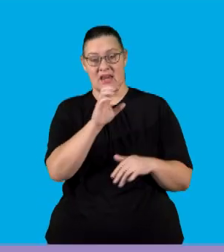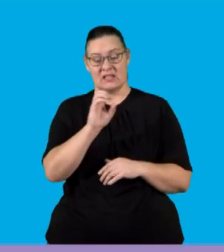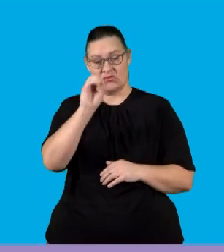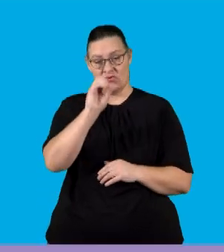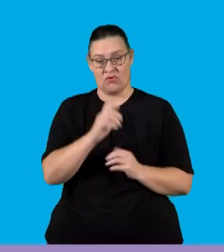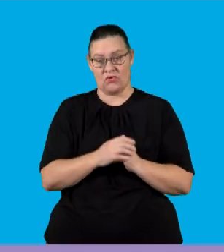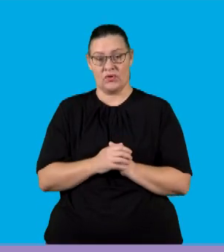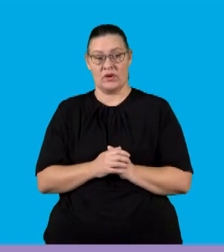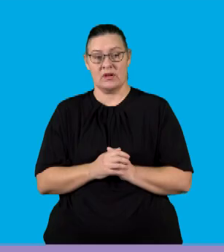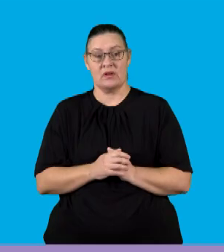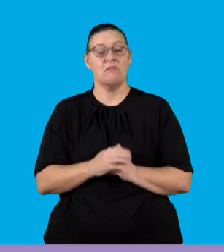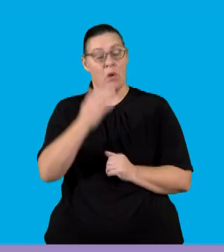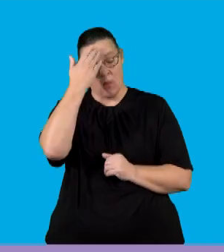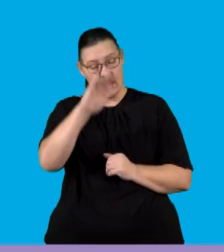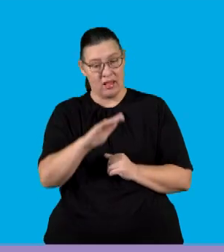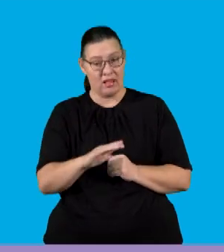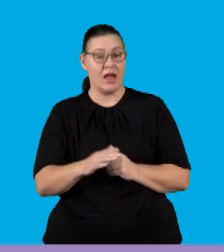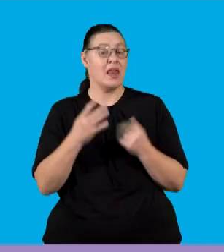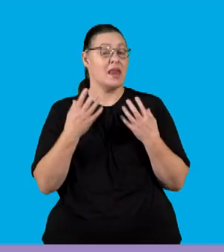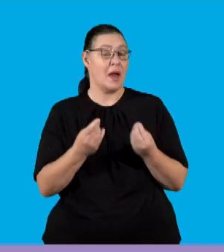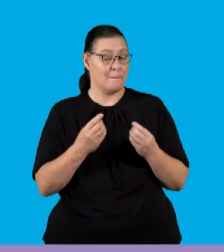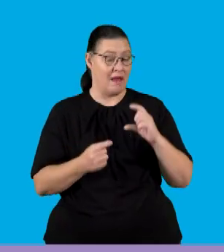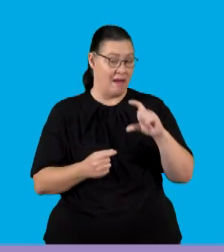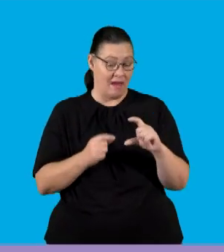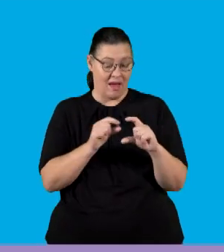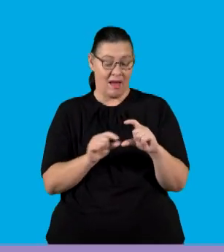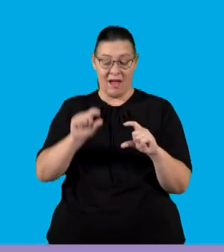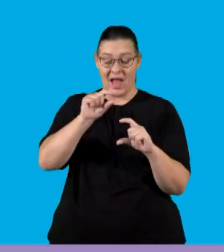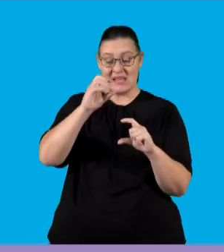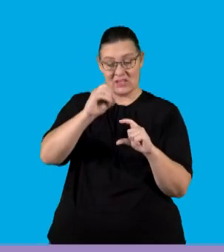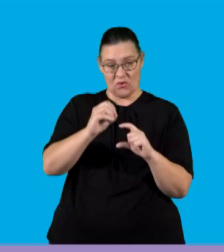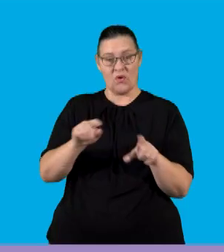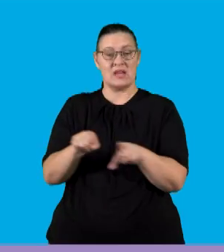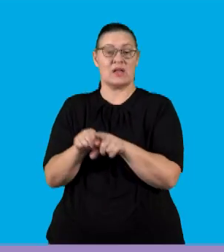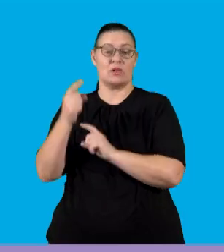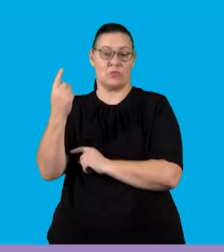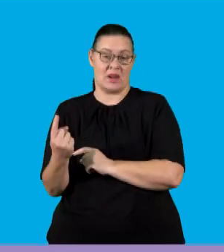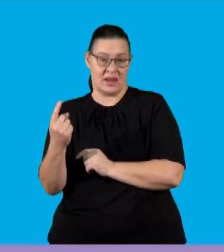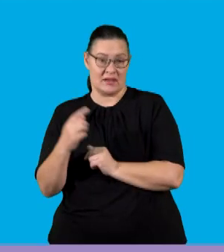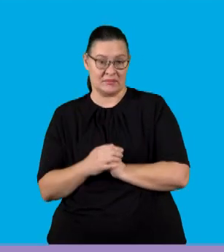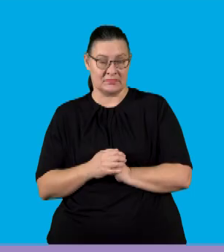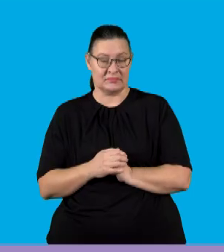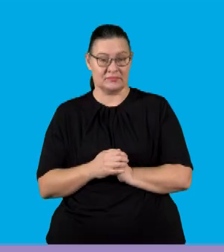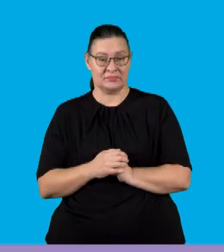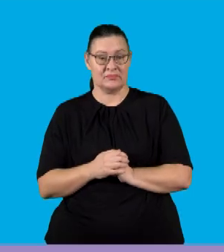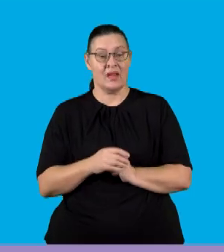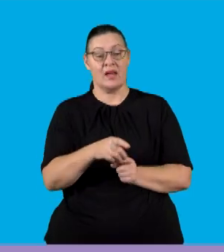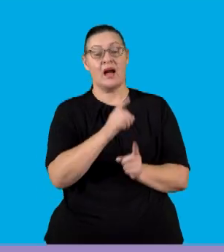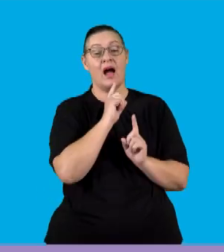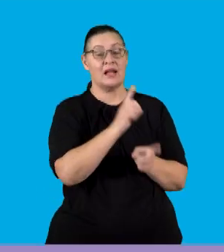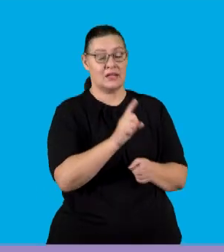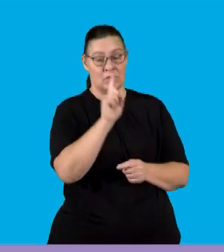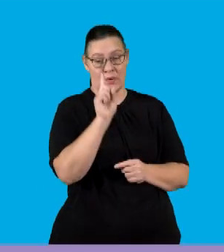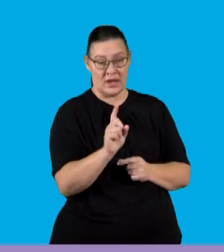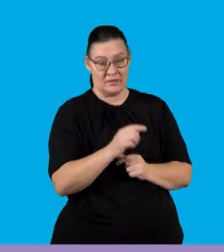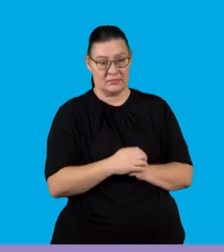0. Now we know that a number raised to the exponent 0 will be 1, and we know that that answer there is